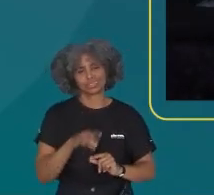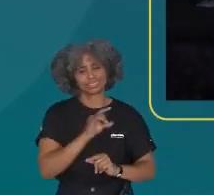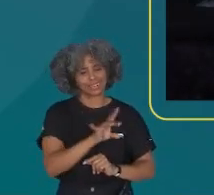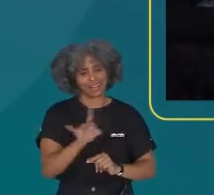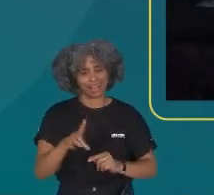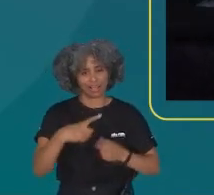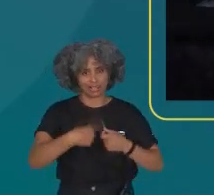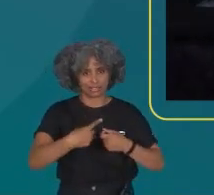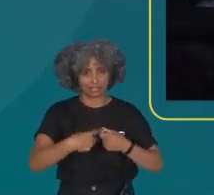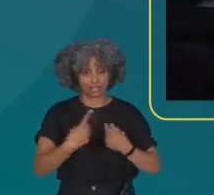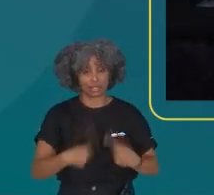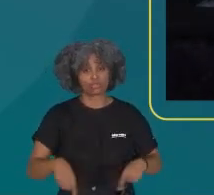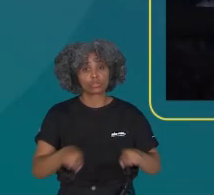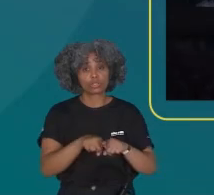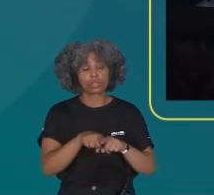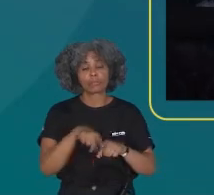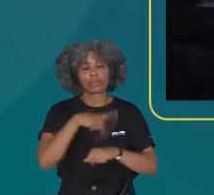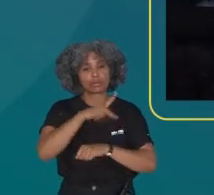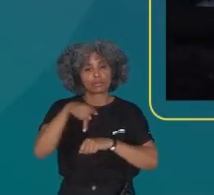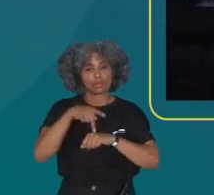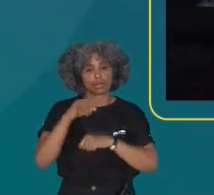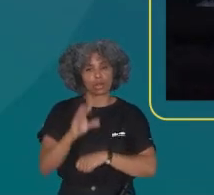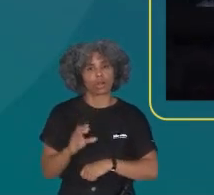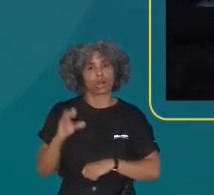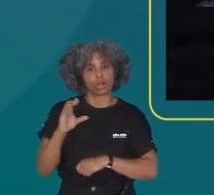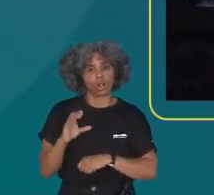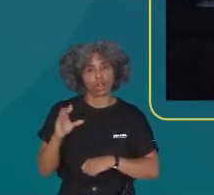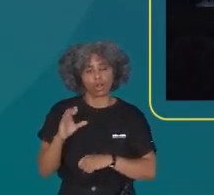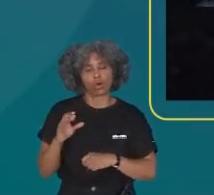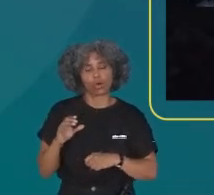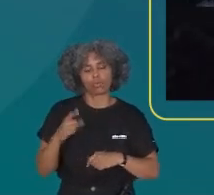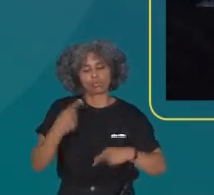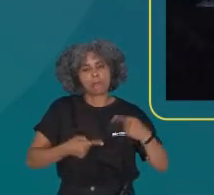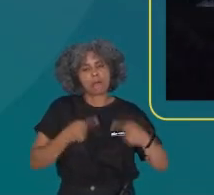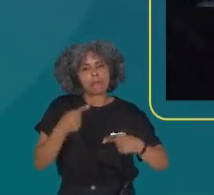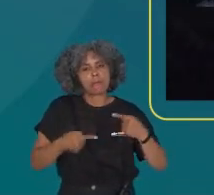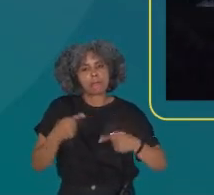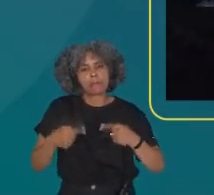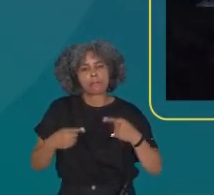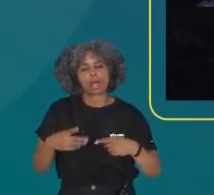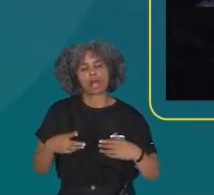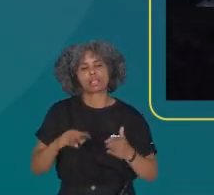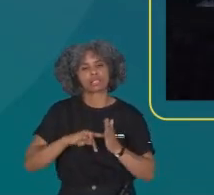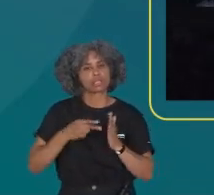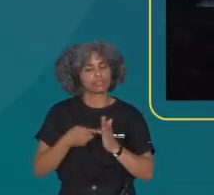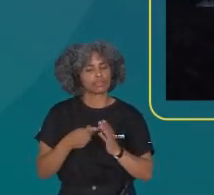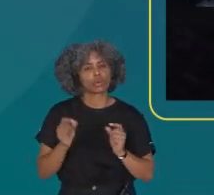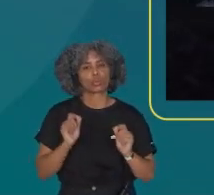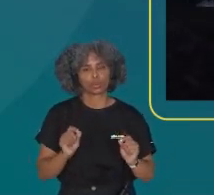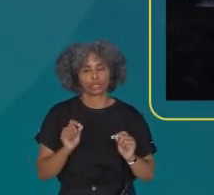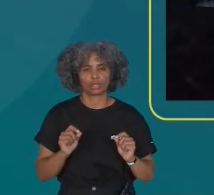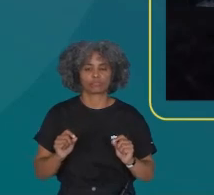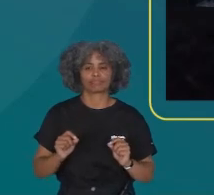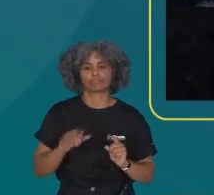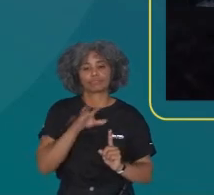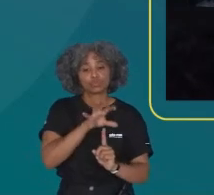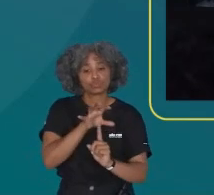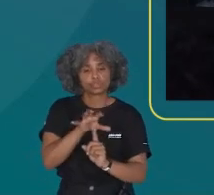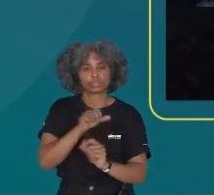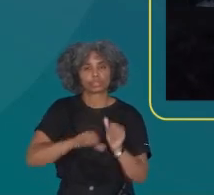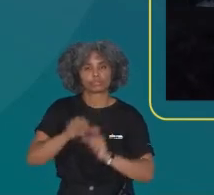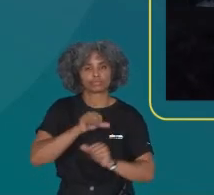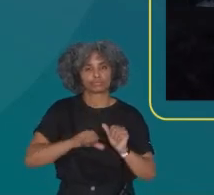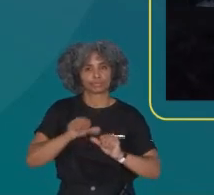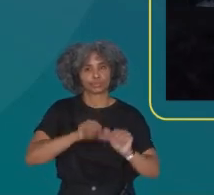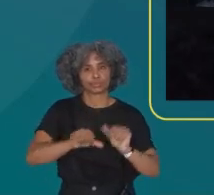are becoming, you know, dialogues for transformation, to the evolution, to change one city, business as usual, to a greener